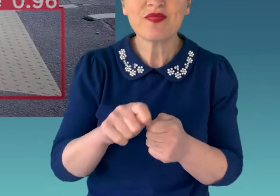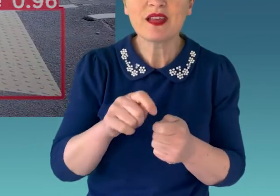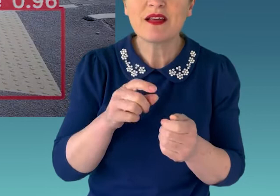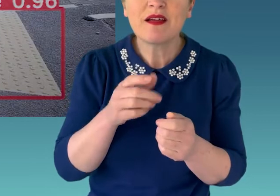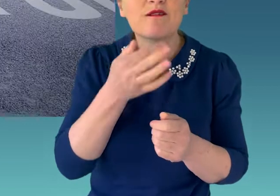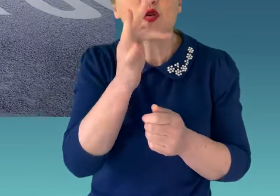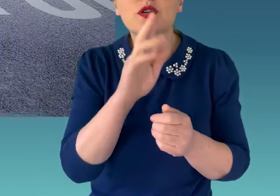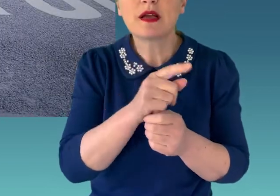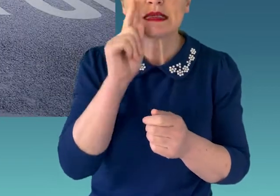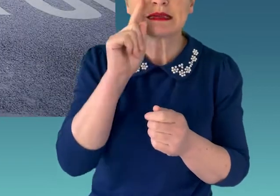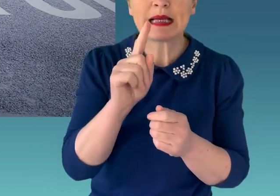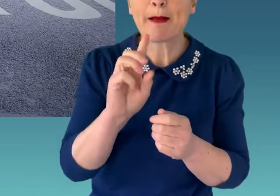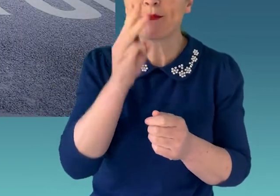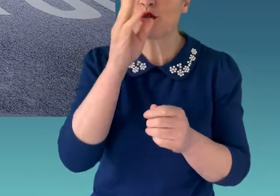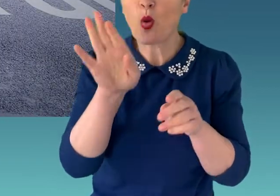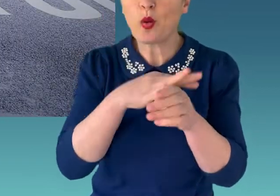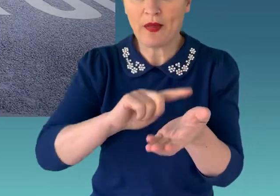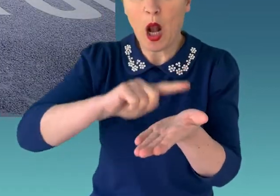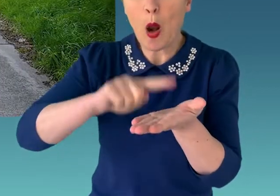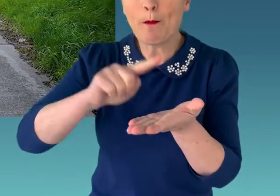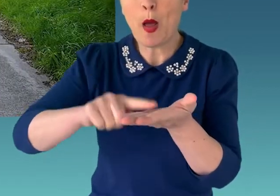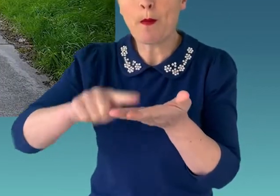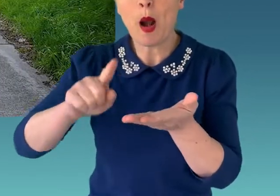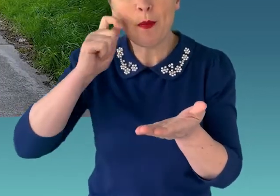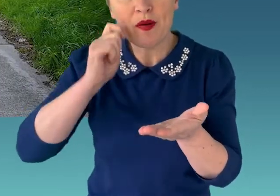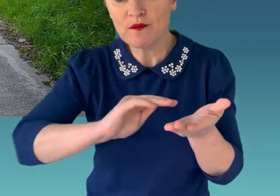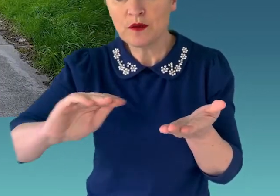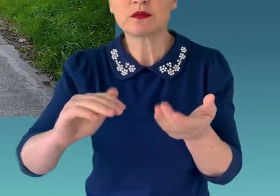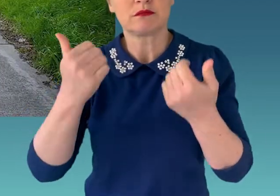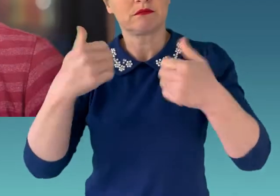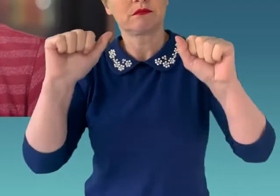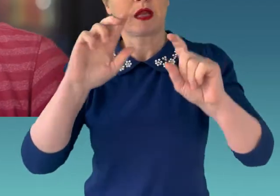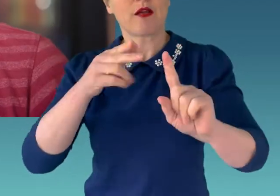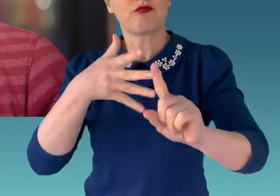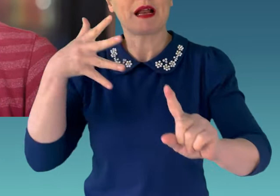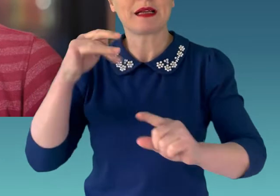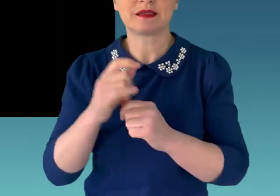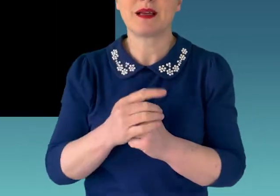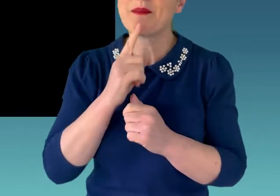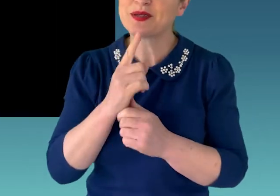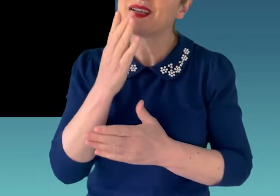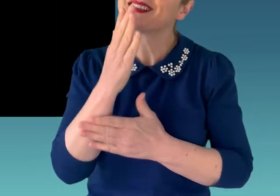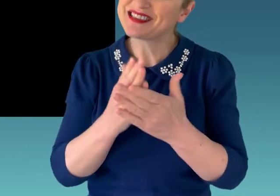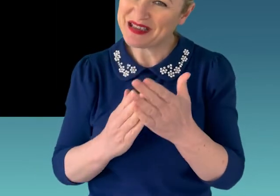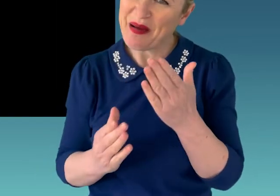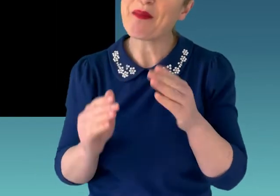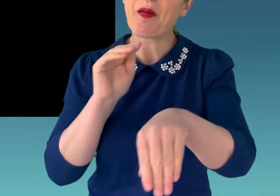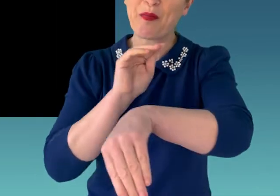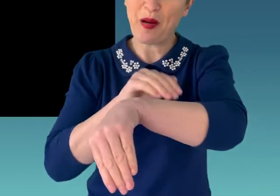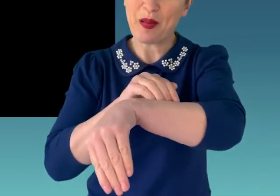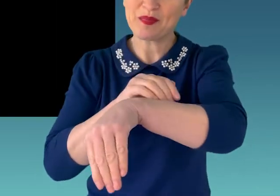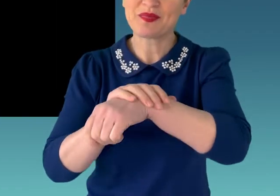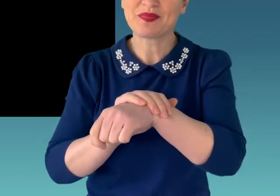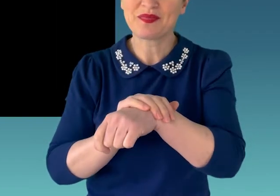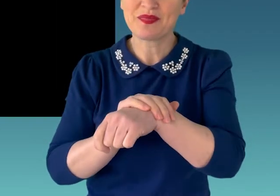tactile pavement, it will be able to identify or recognize the tactile pavement automatically. But there are challenges. Tactile paving can